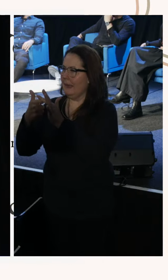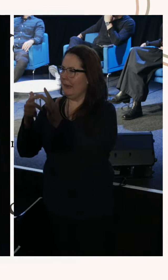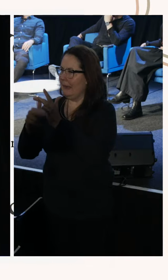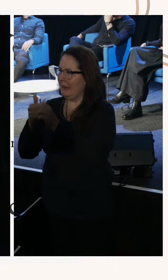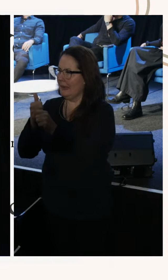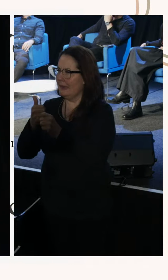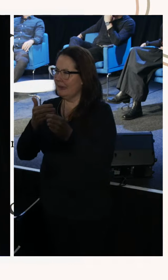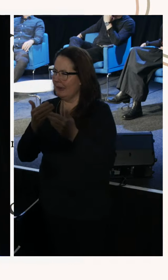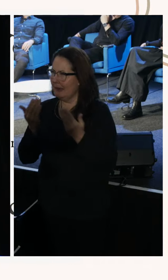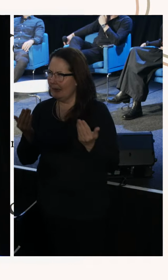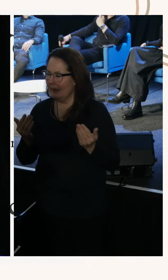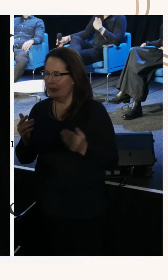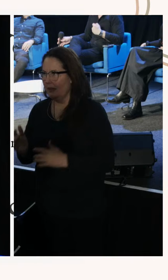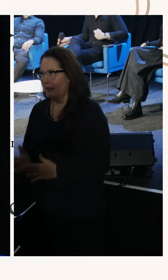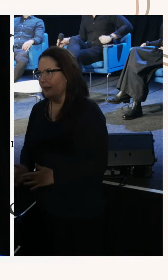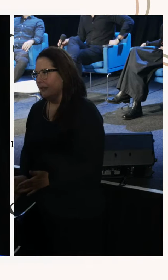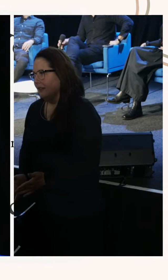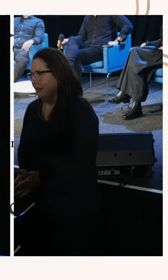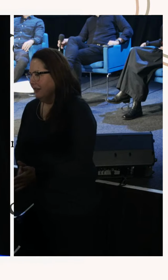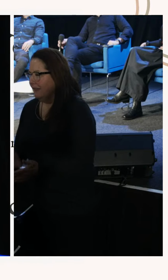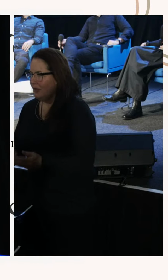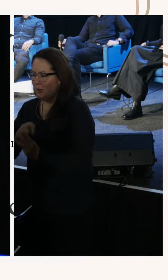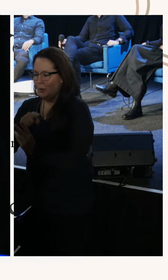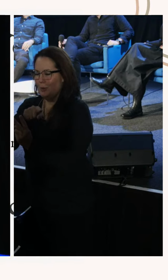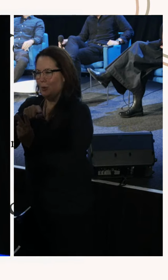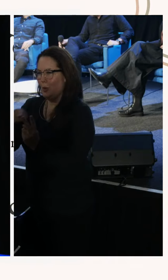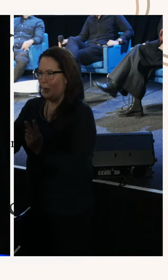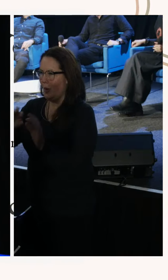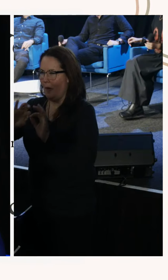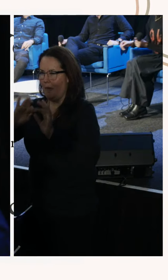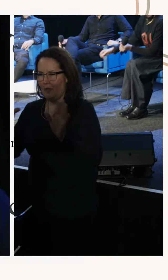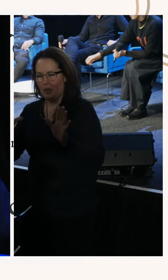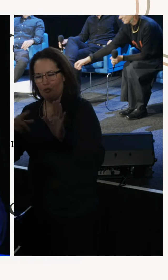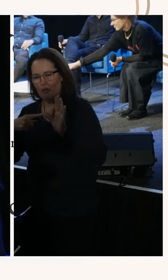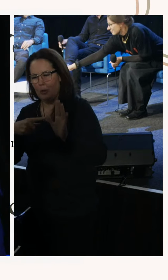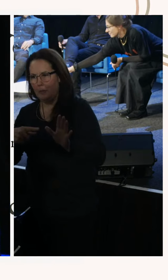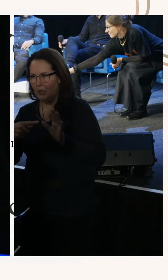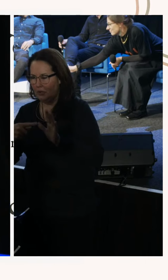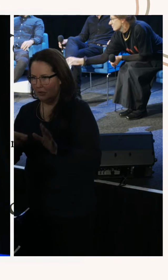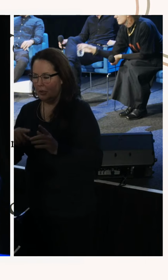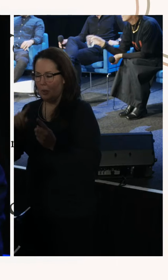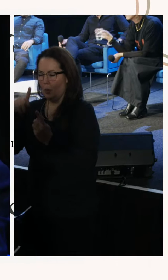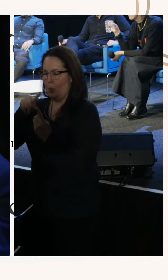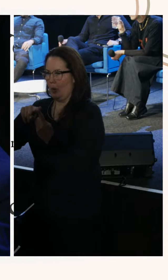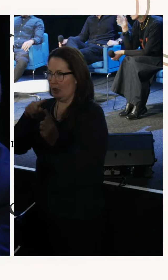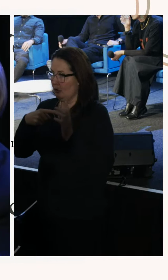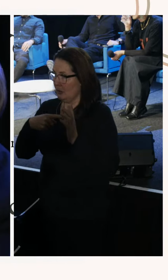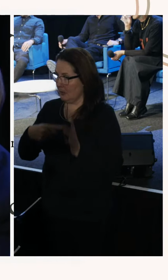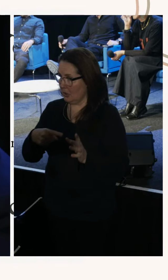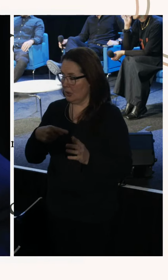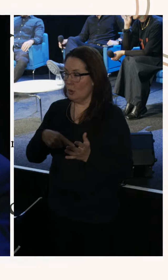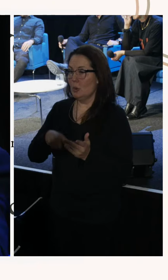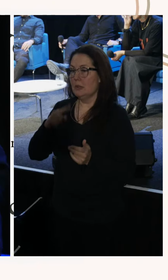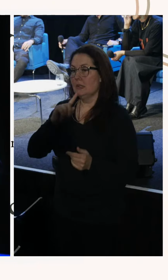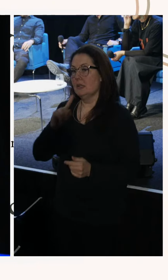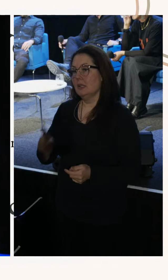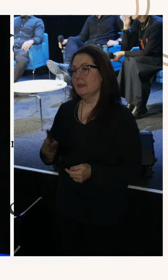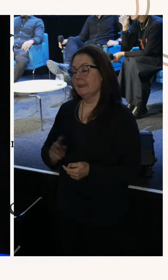But yeah, right. So I think that there's two obvious responses to this, isn't there? There's one response which is to